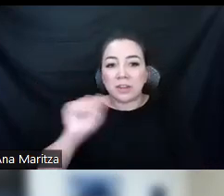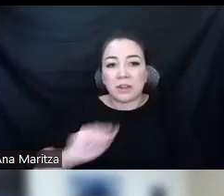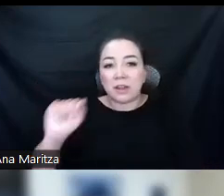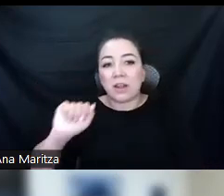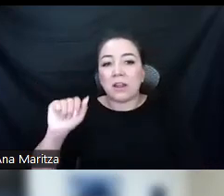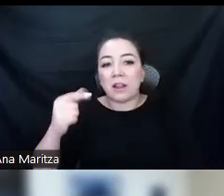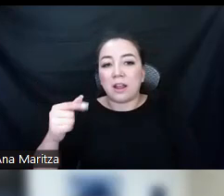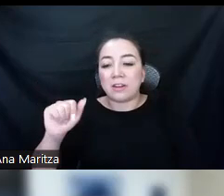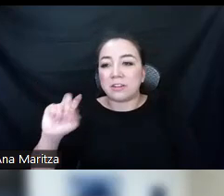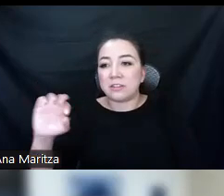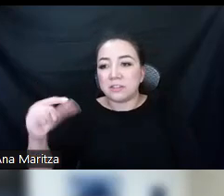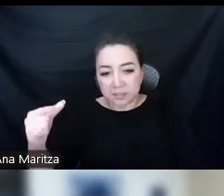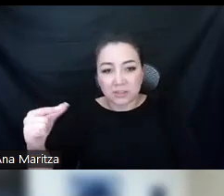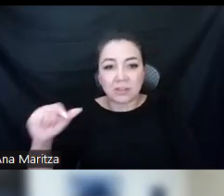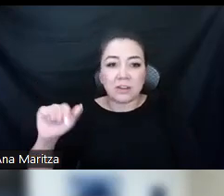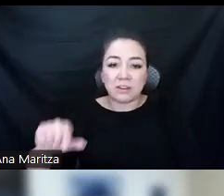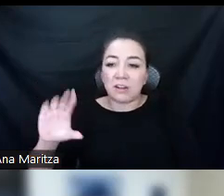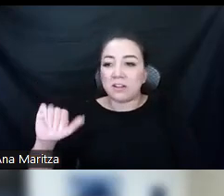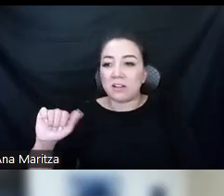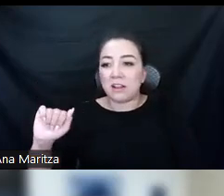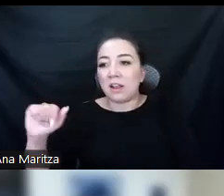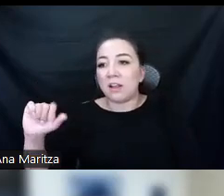engage, ENGAGE,